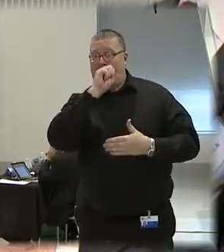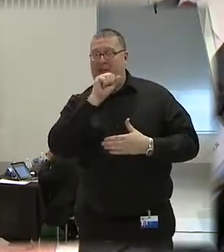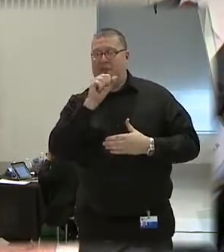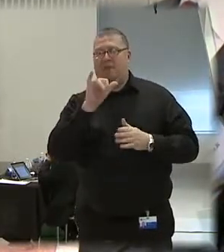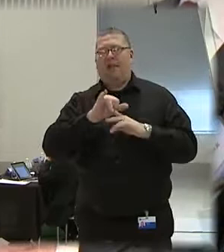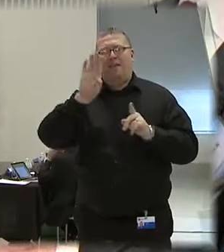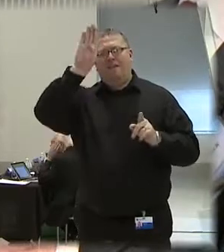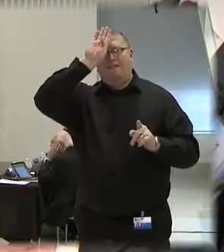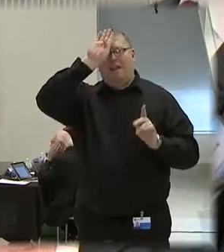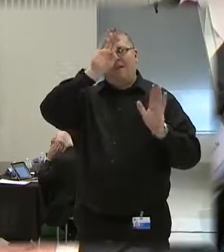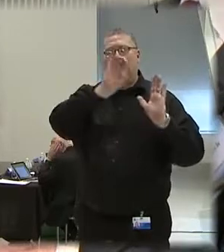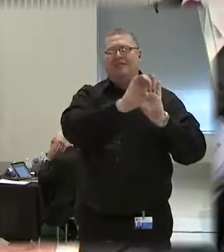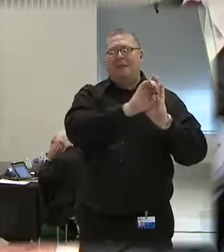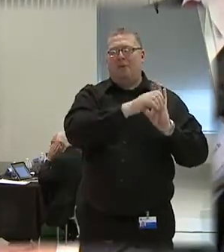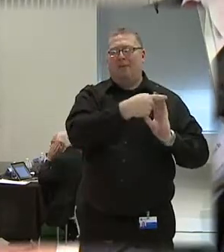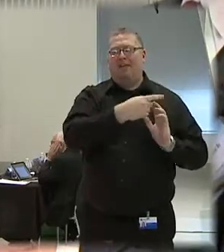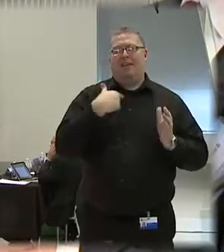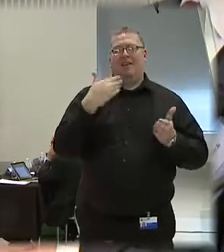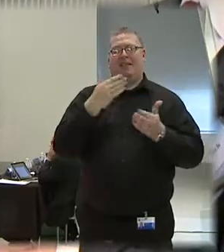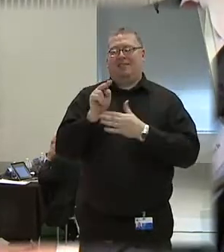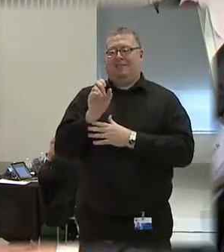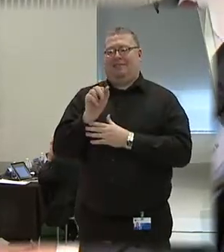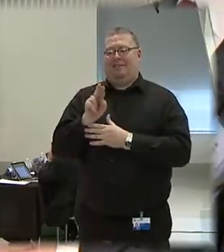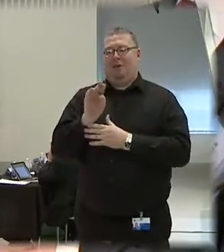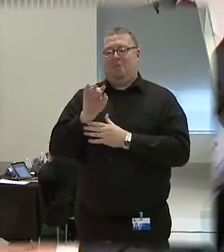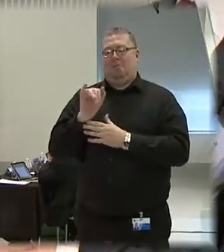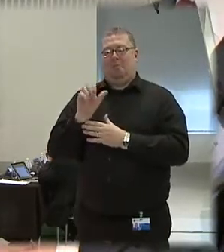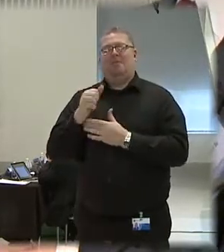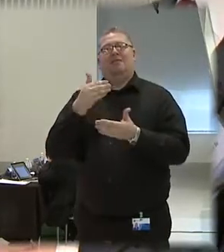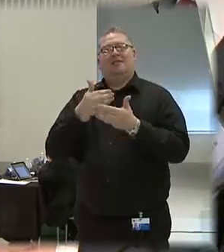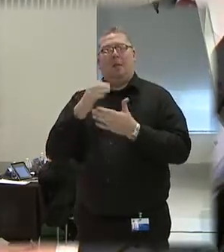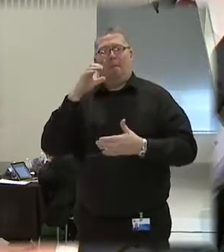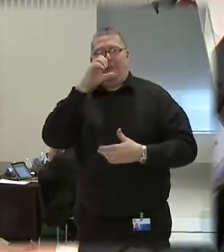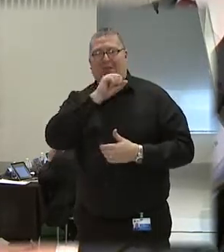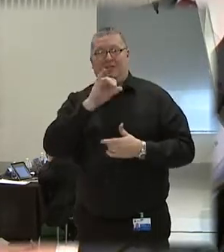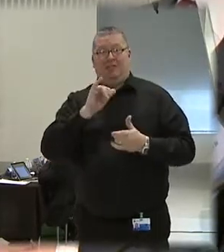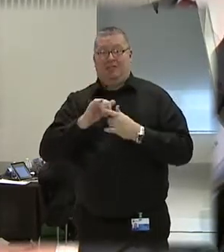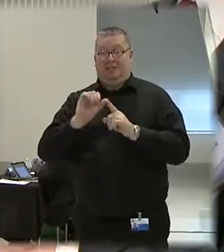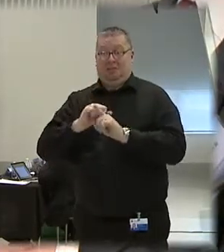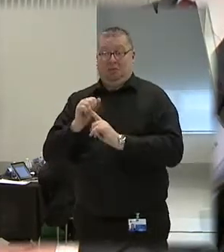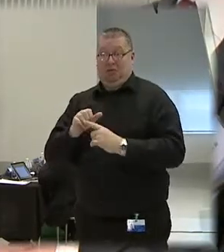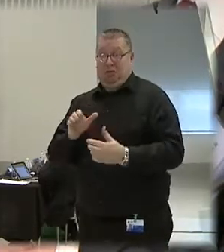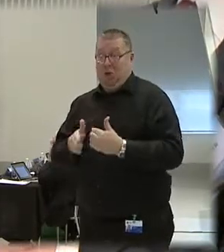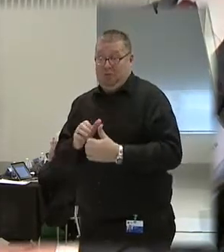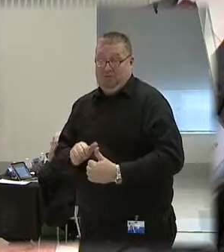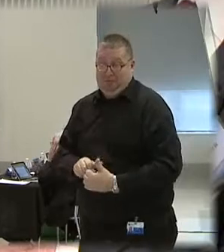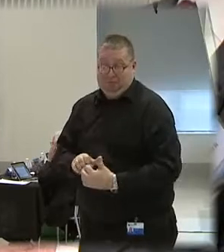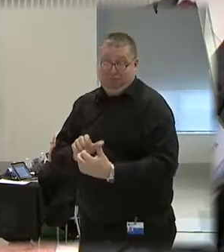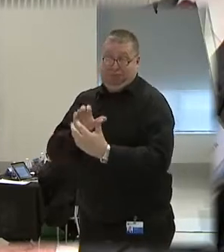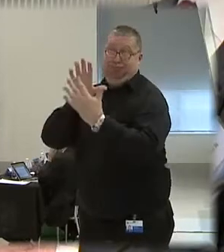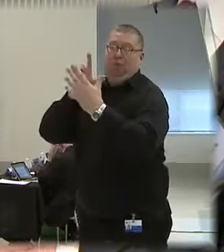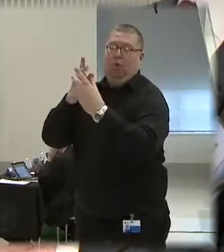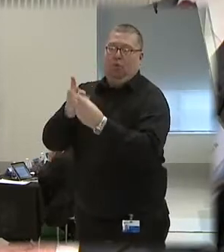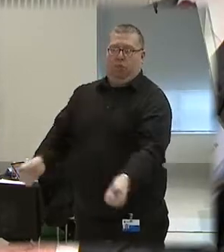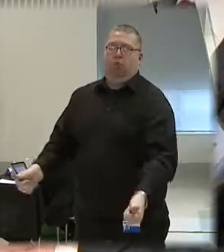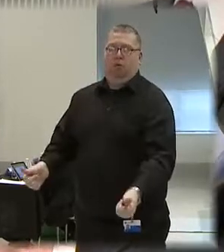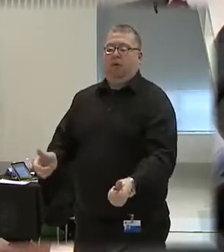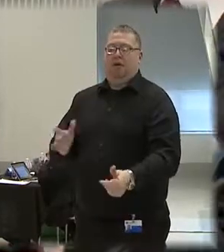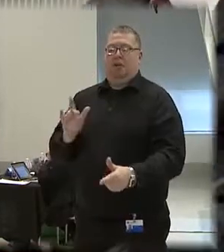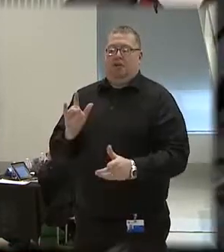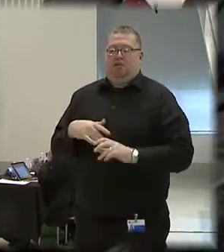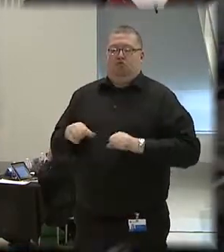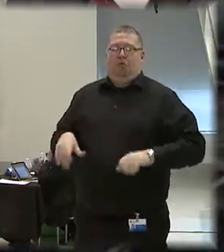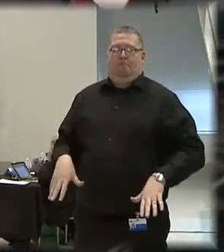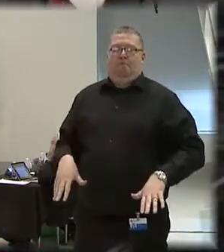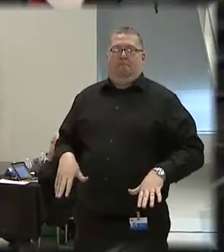firefighter's example, but where they resolve situations and de-escalated and explain why. And I think, I know paperwork is